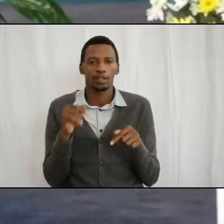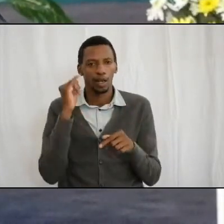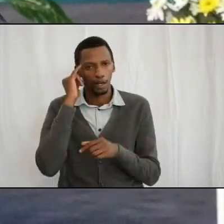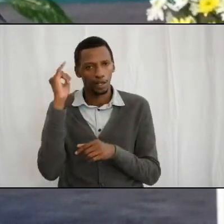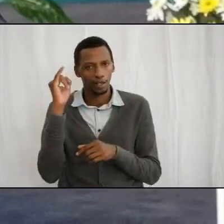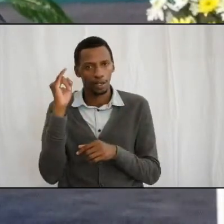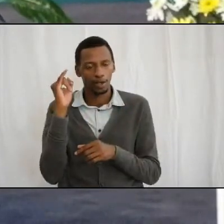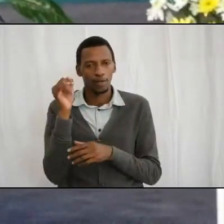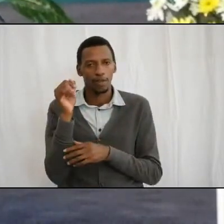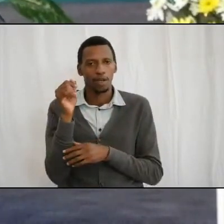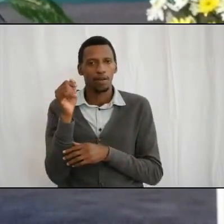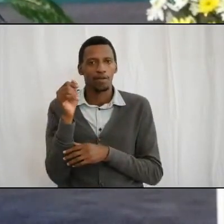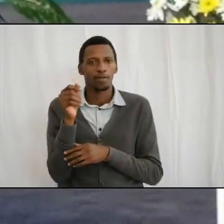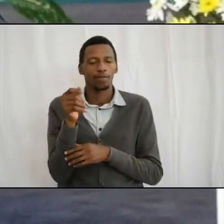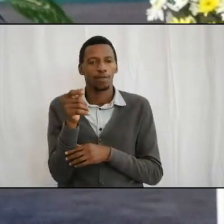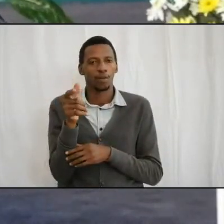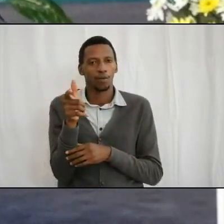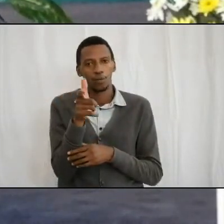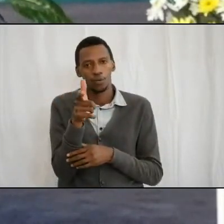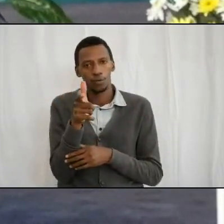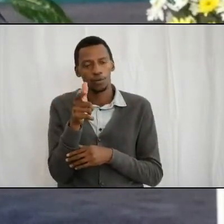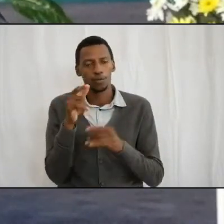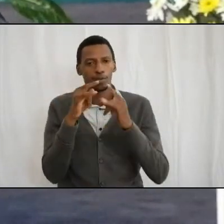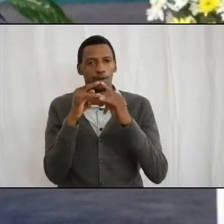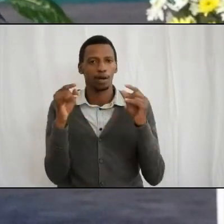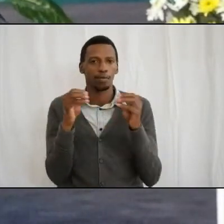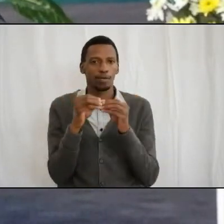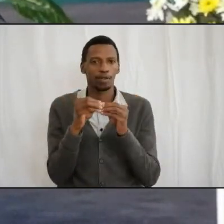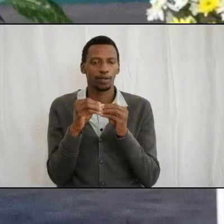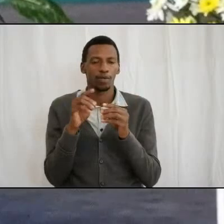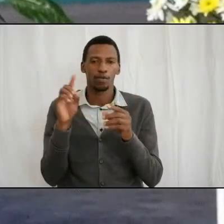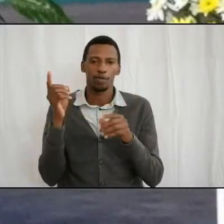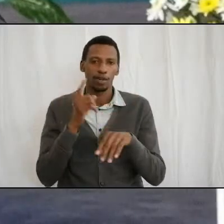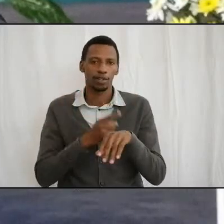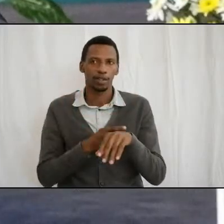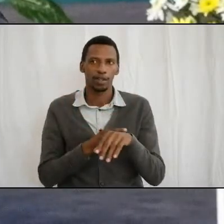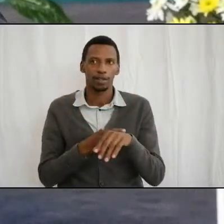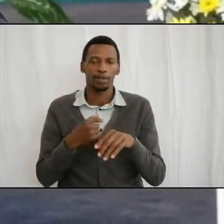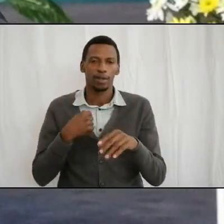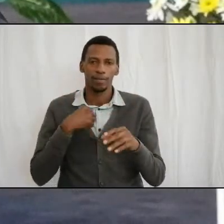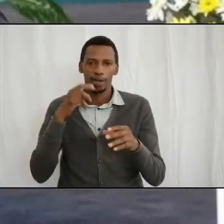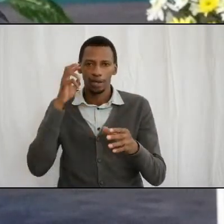The first time this has been done here, I recognize how